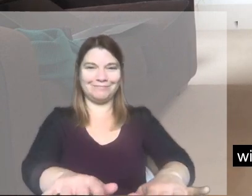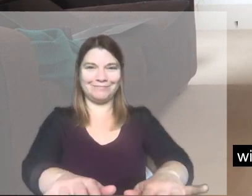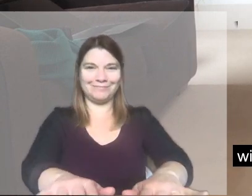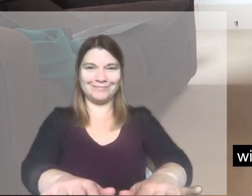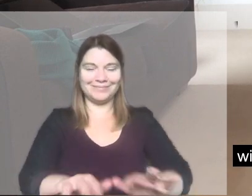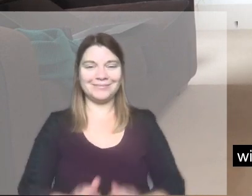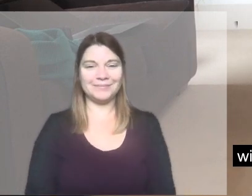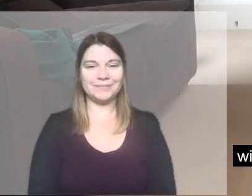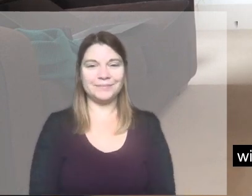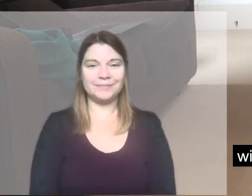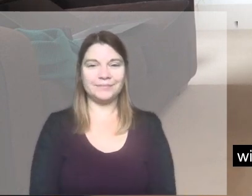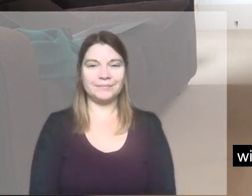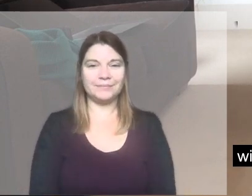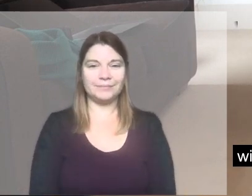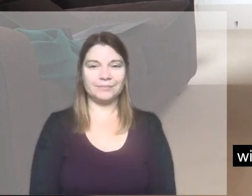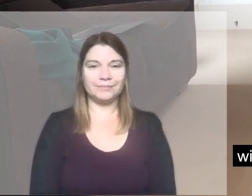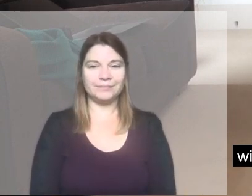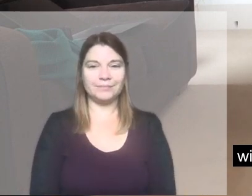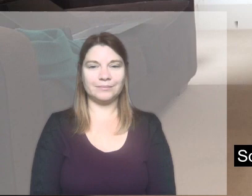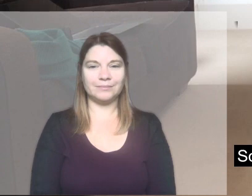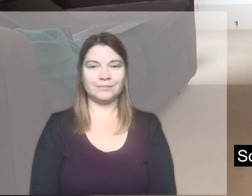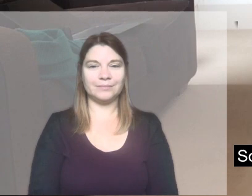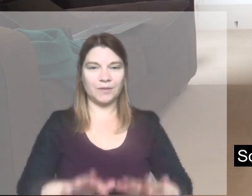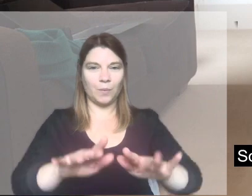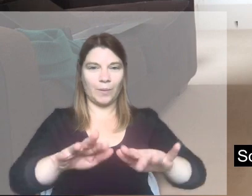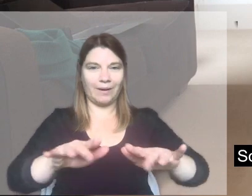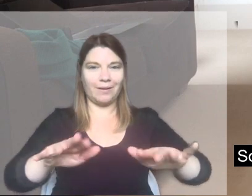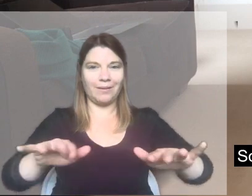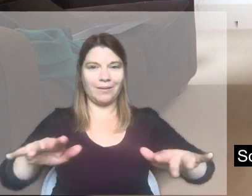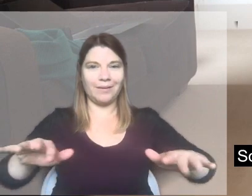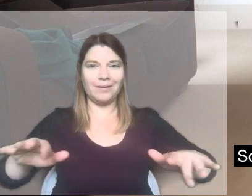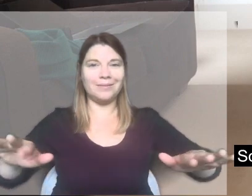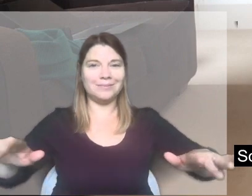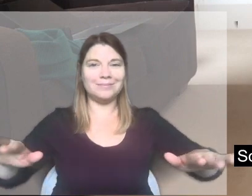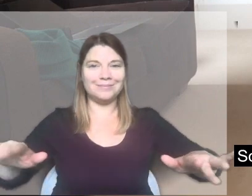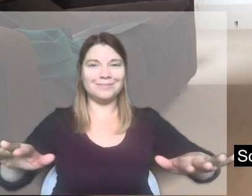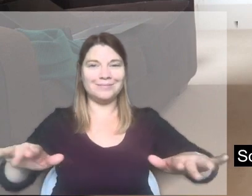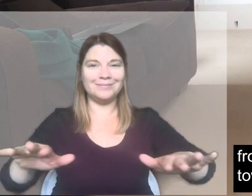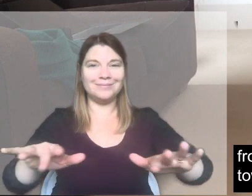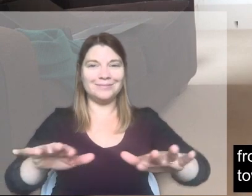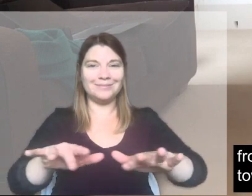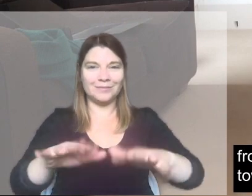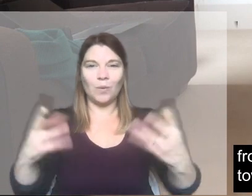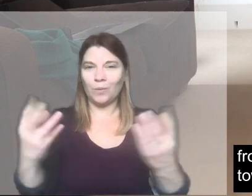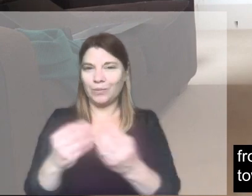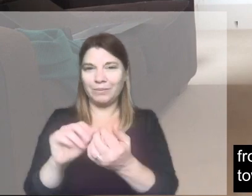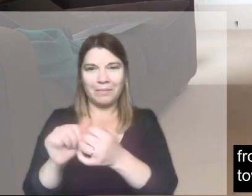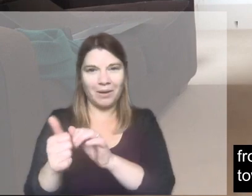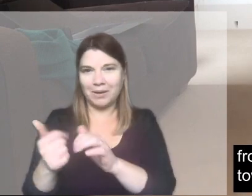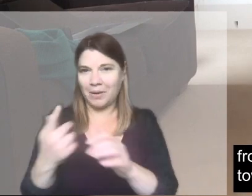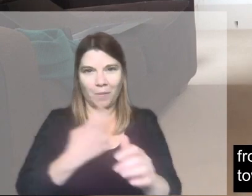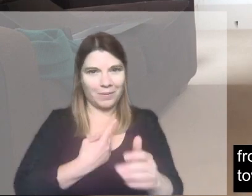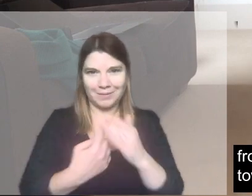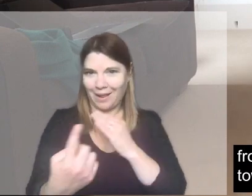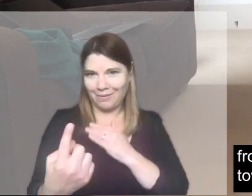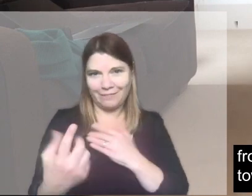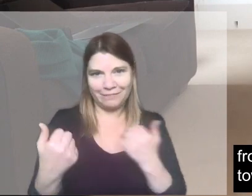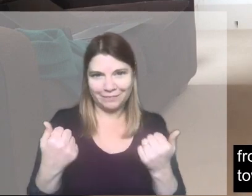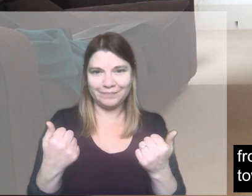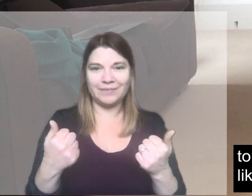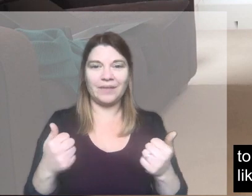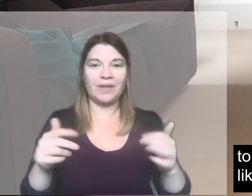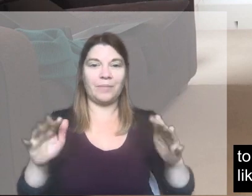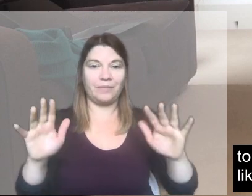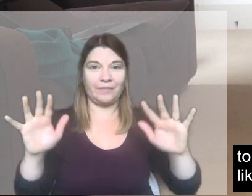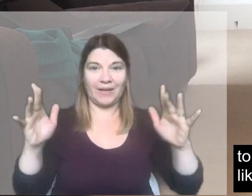promise. Might feel a bit strange. So you're wiggling your fingers in the air in front of you, or wiggling your fingers towards your partner. Then